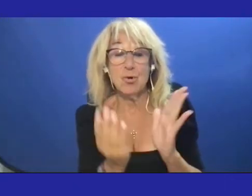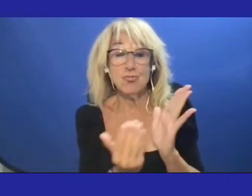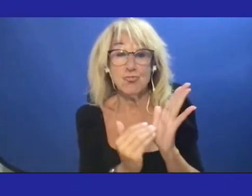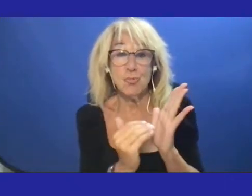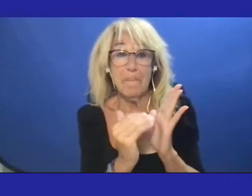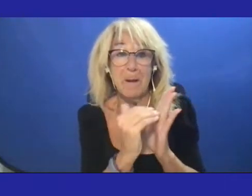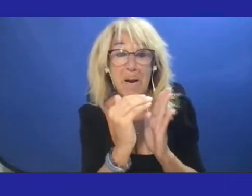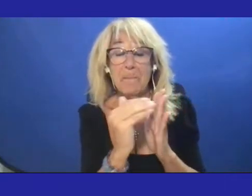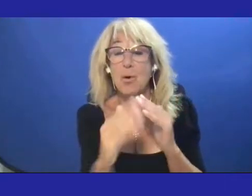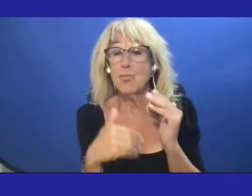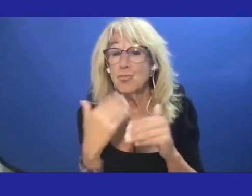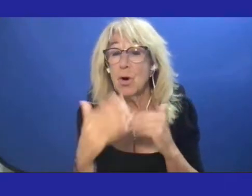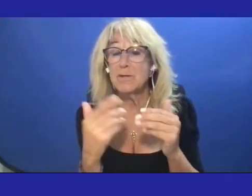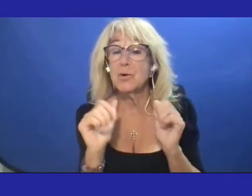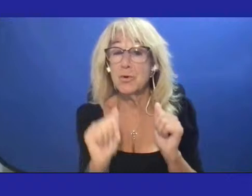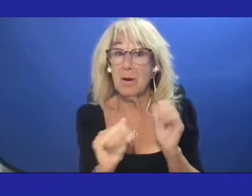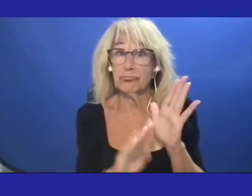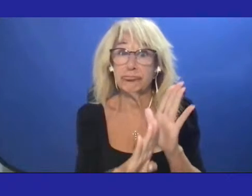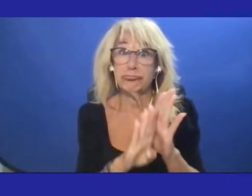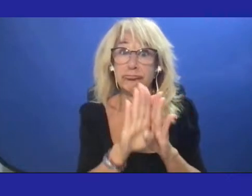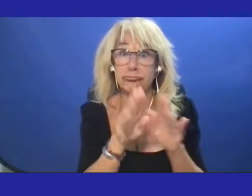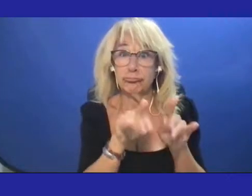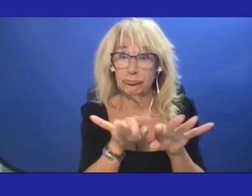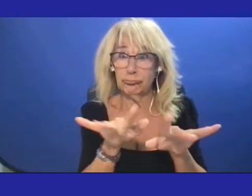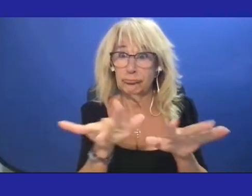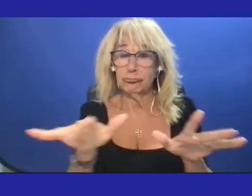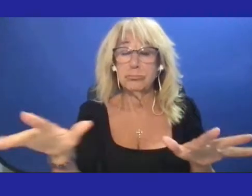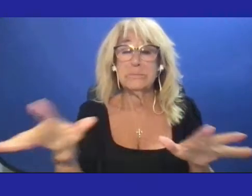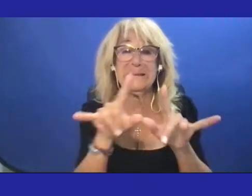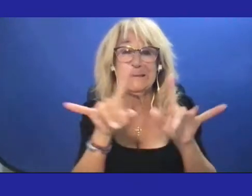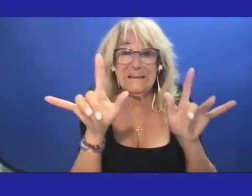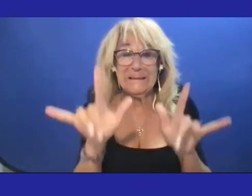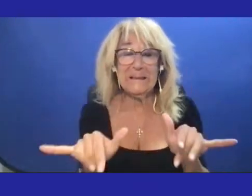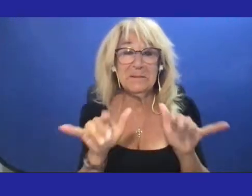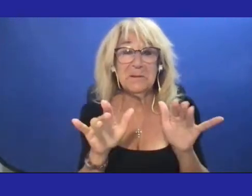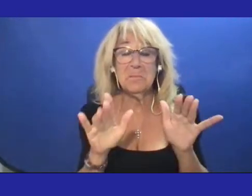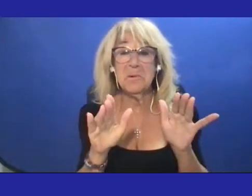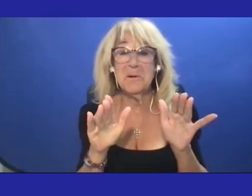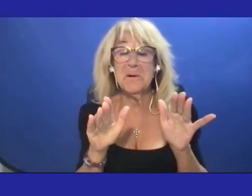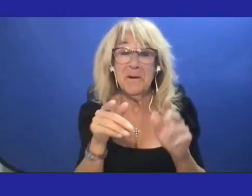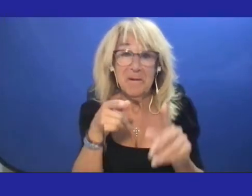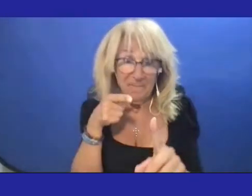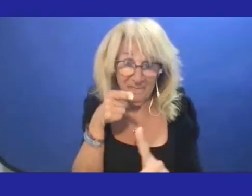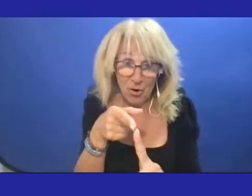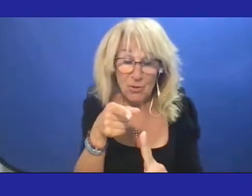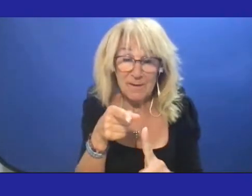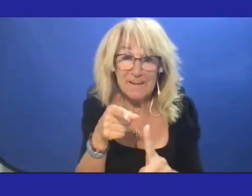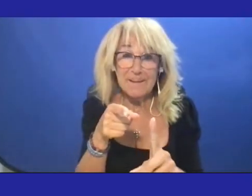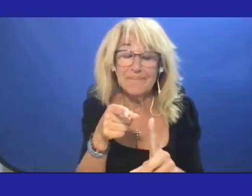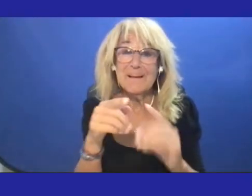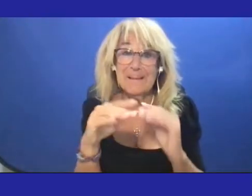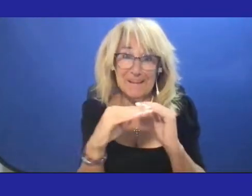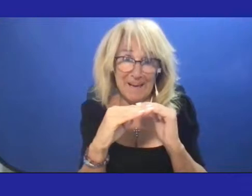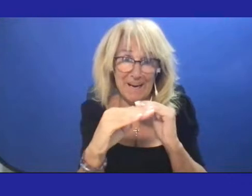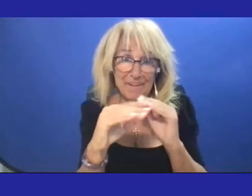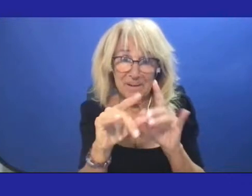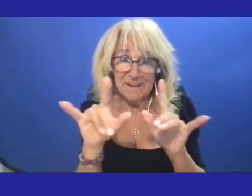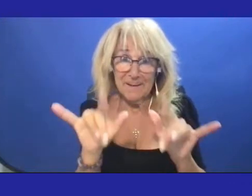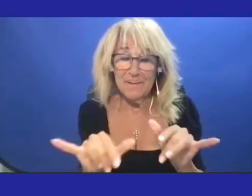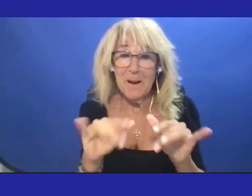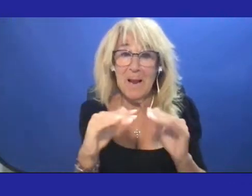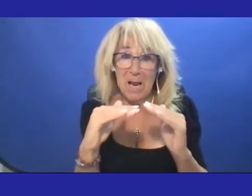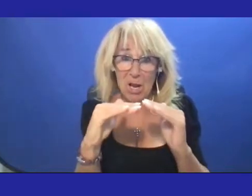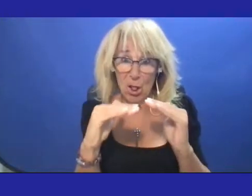we can launch across our entire system, with the main focus being on a sustainable system, as well as lowering our overall